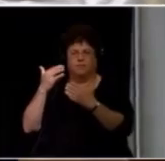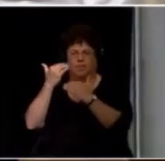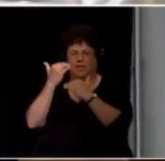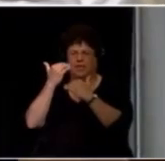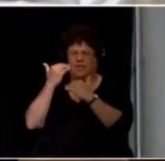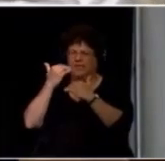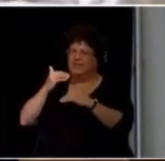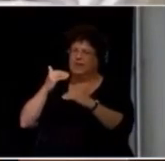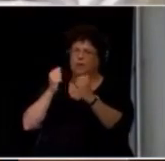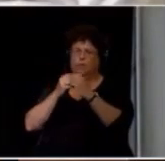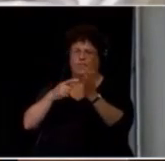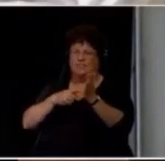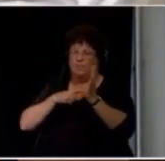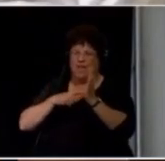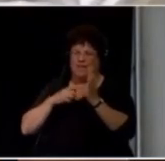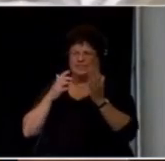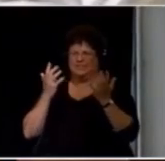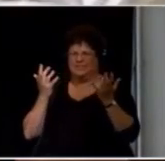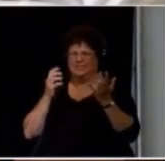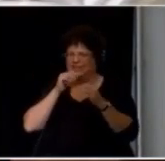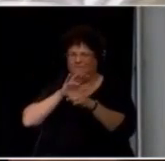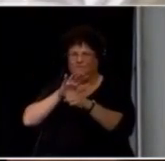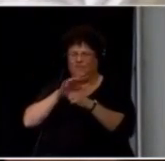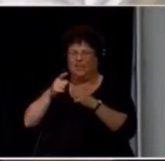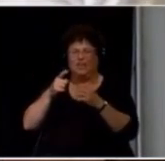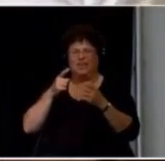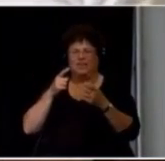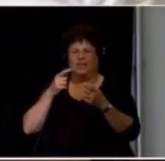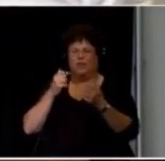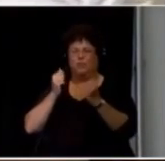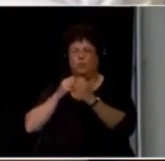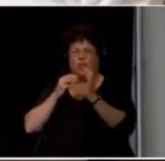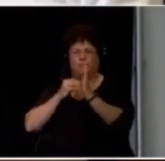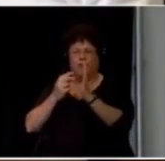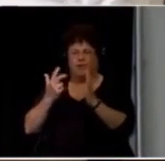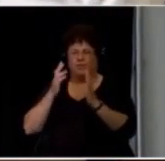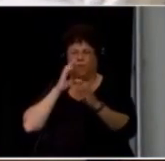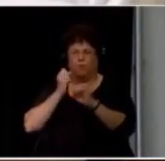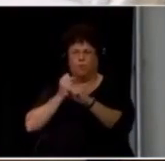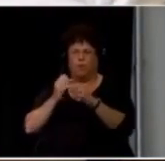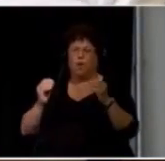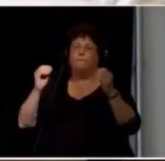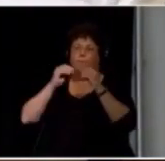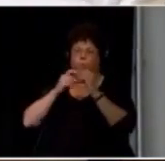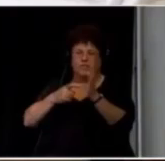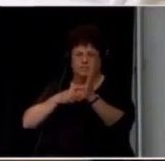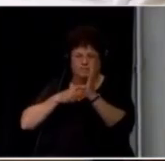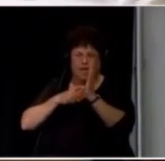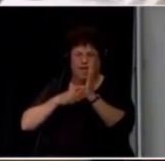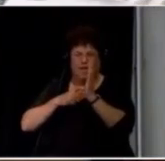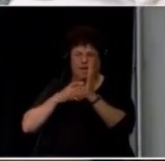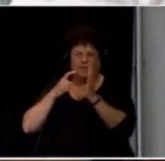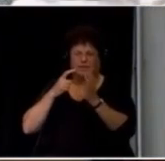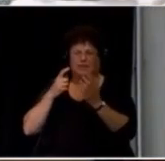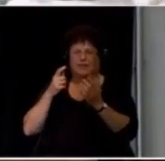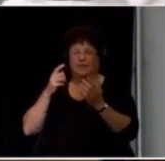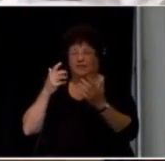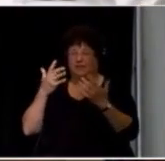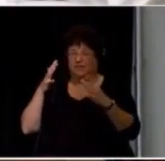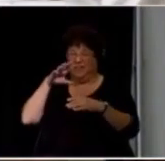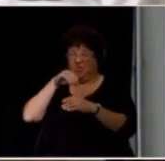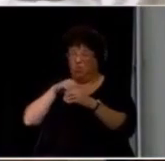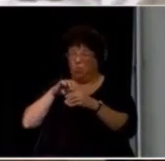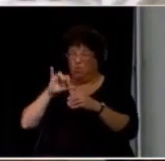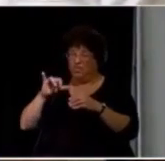with the demand. So even with the Model 3, I think that'll create bigger demand. Have you calculated that, or is